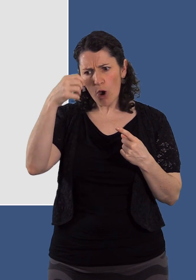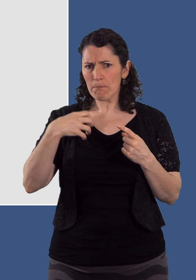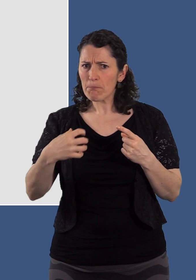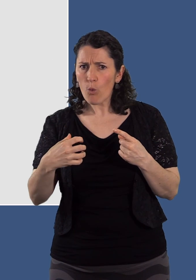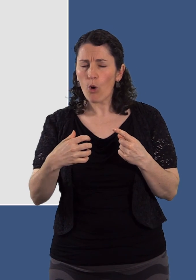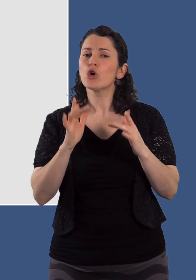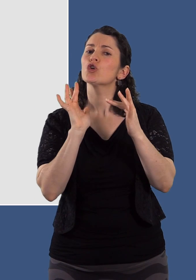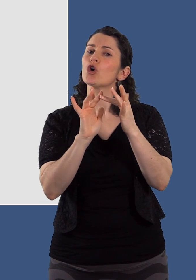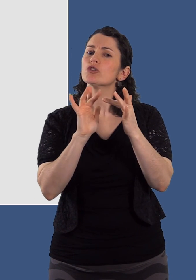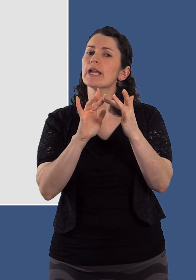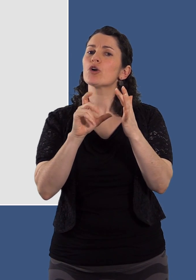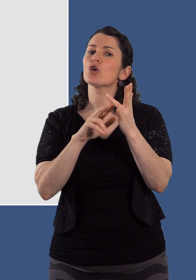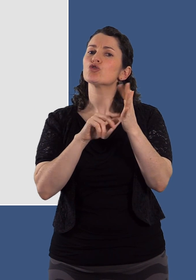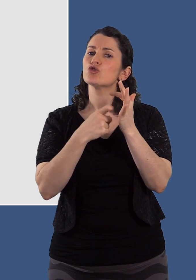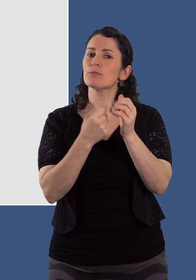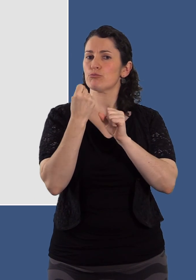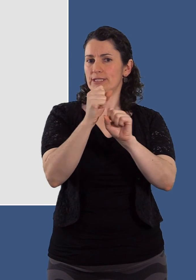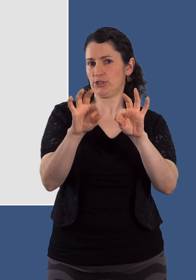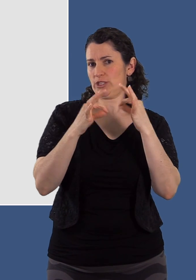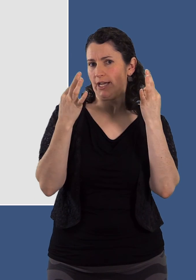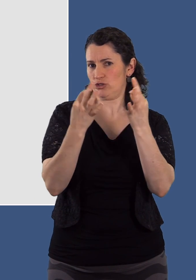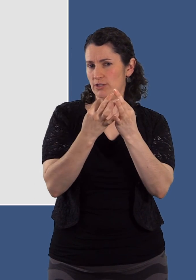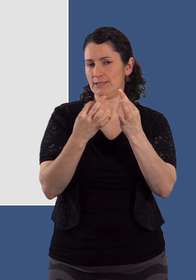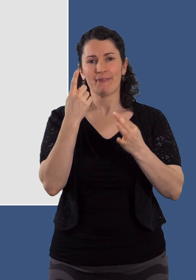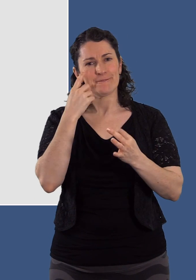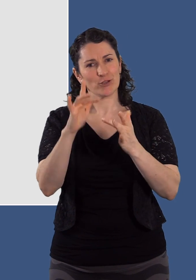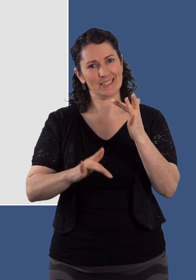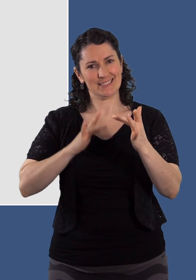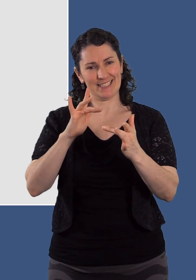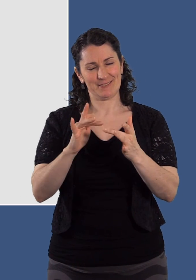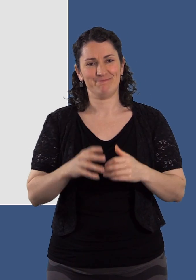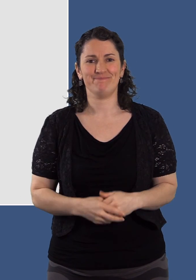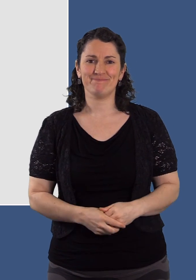information about your consumer rights, contact your local consumer protection agency using this link.